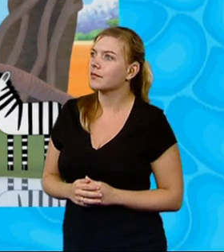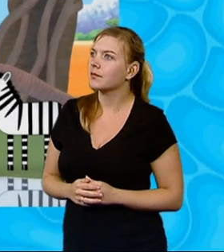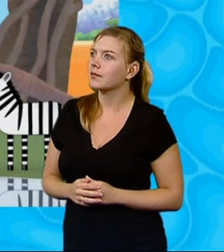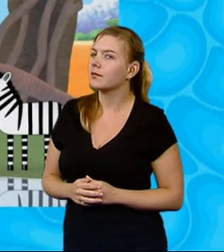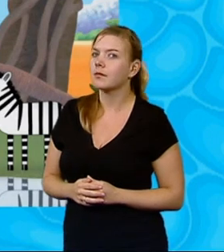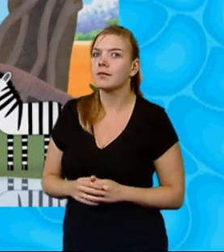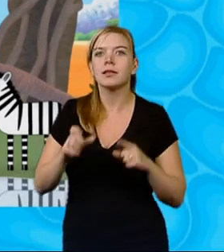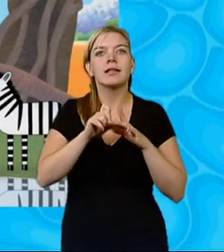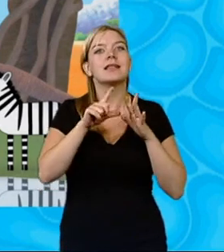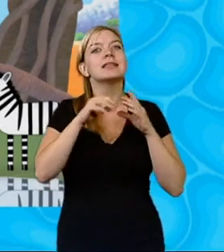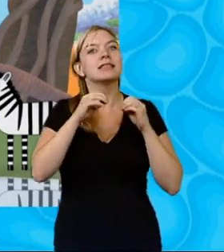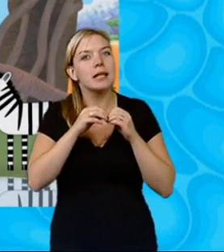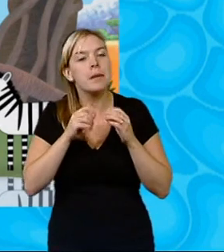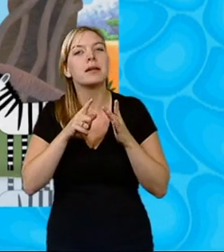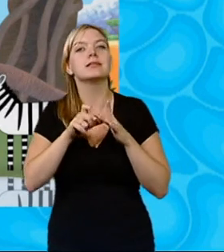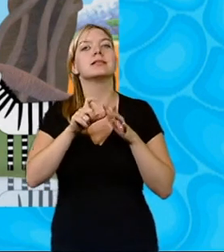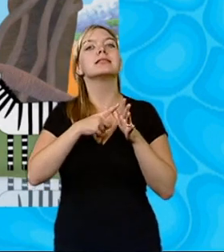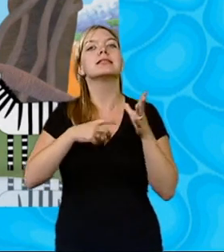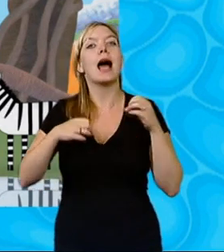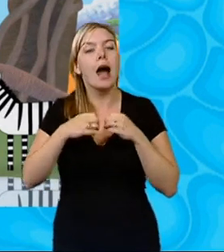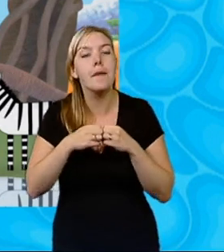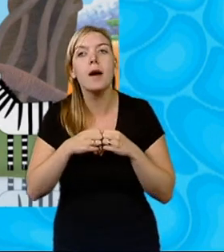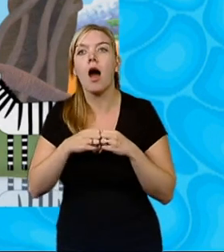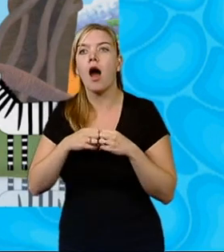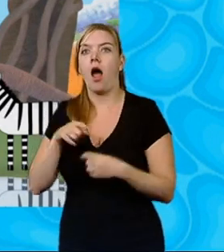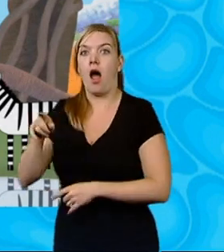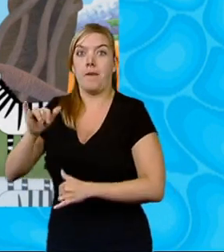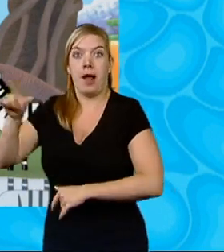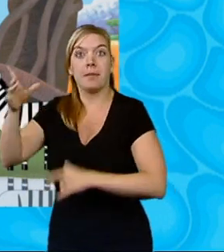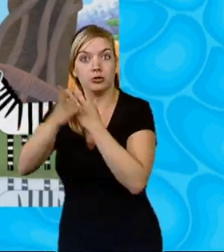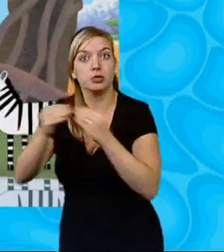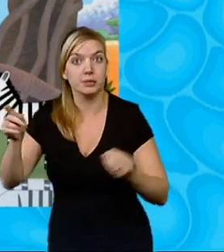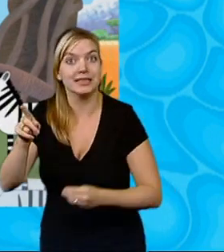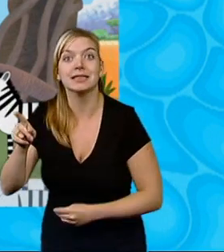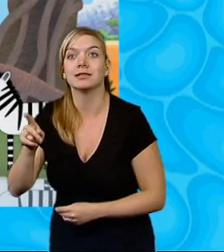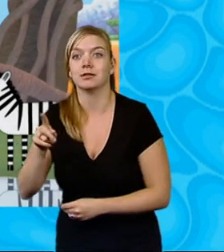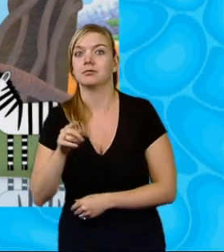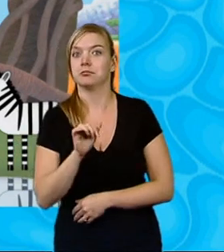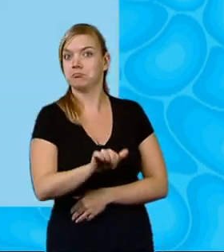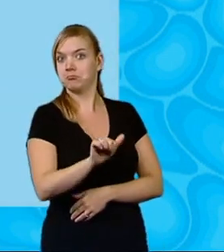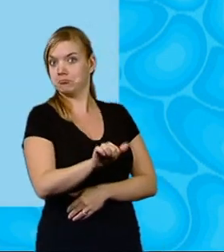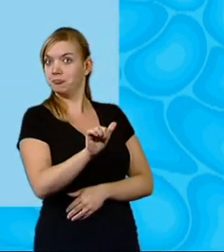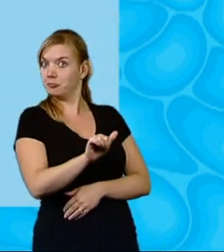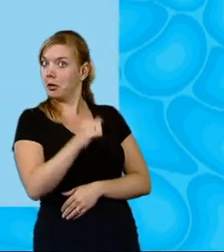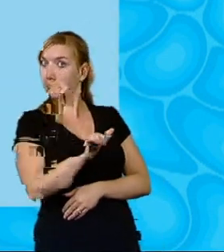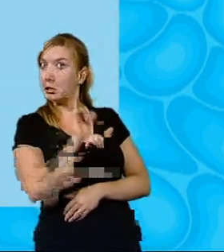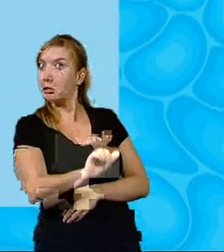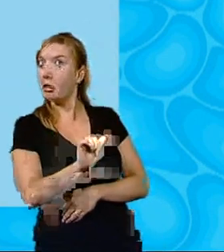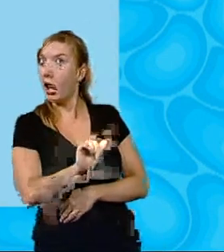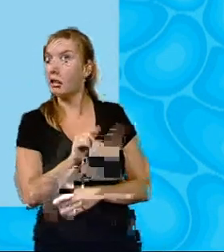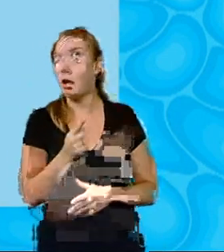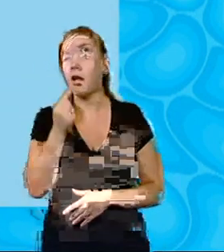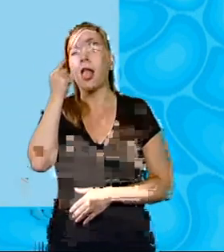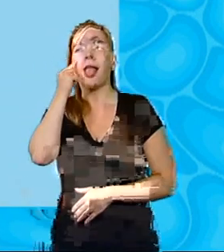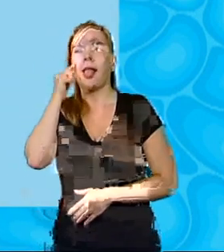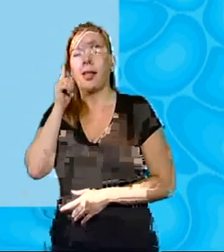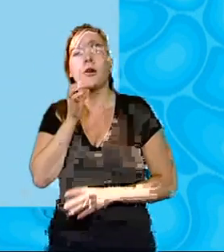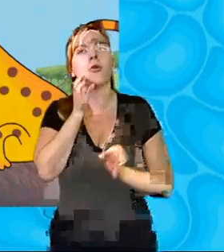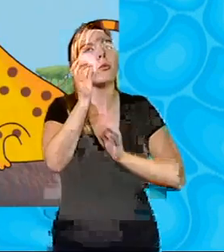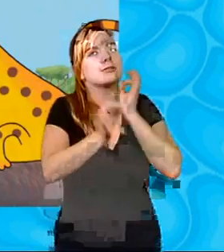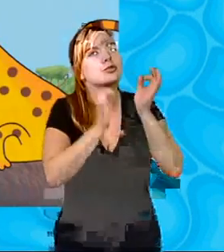Dib and Dab. I think they might be twins, Mama. I think you might be right, Maxie. Now, let me see. A few